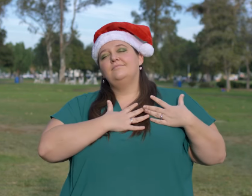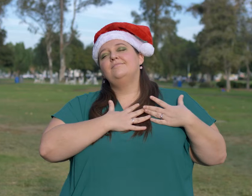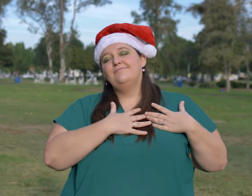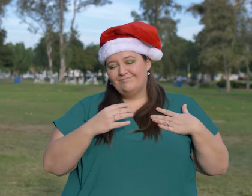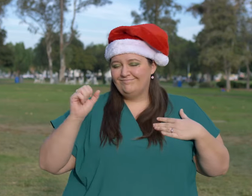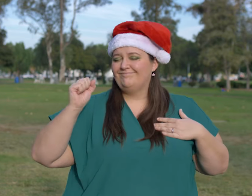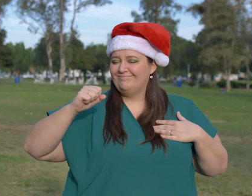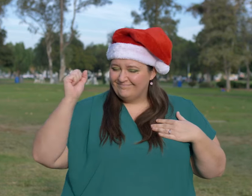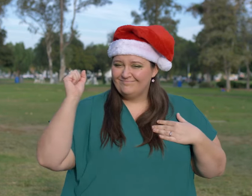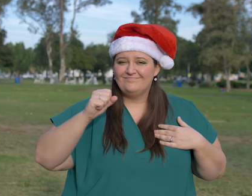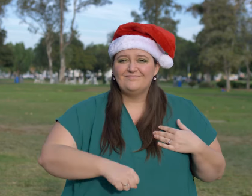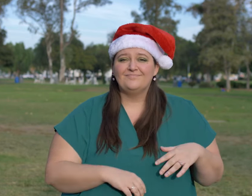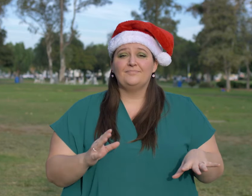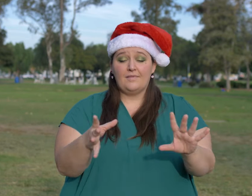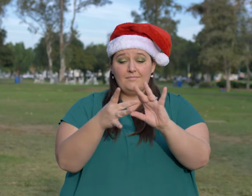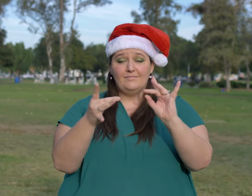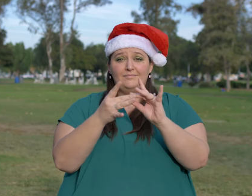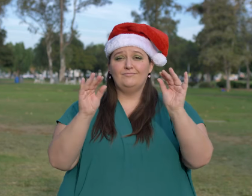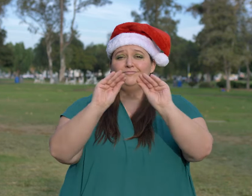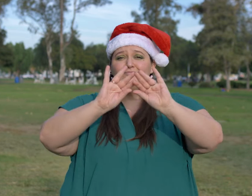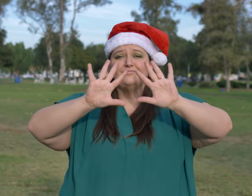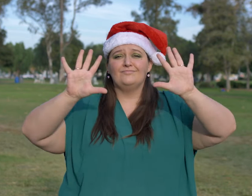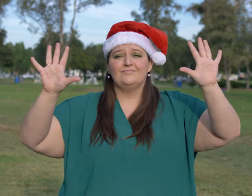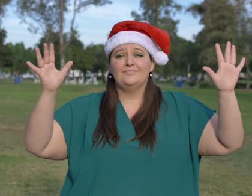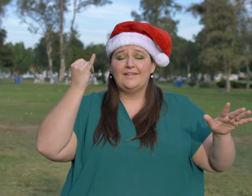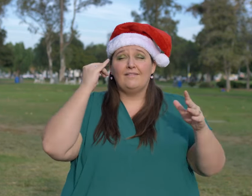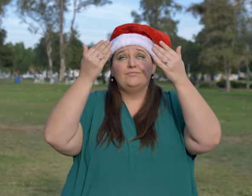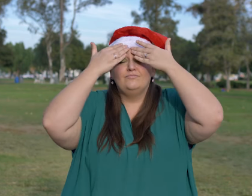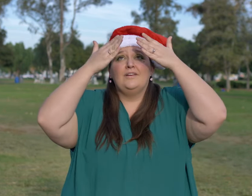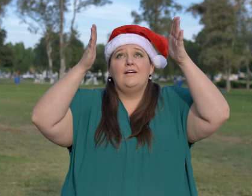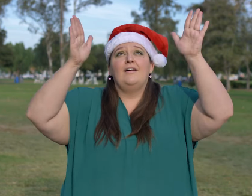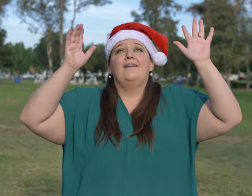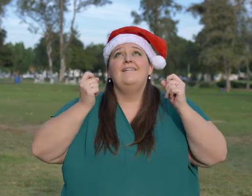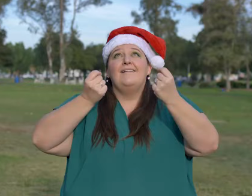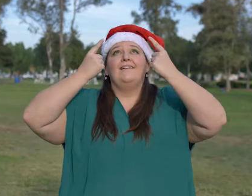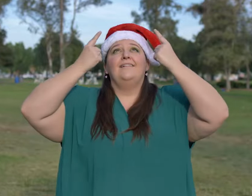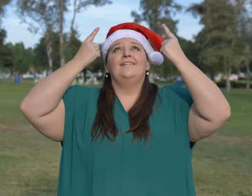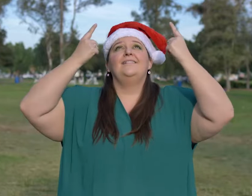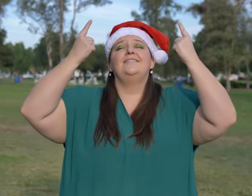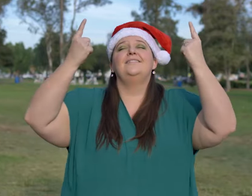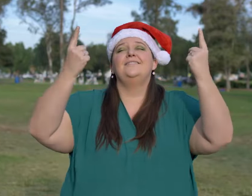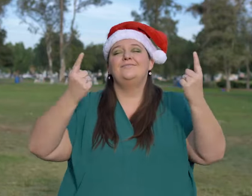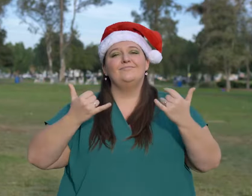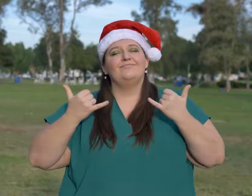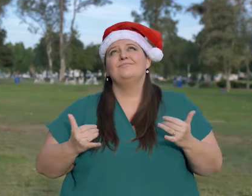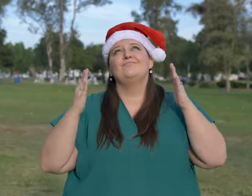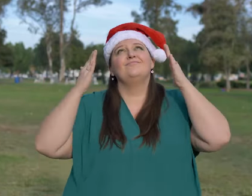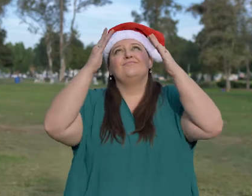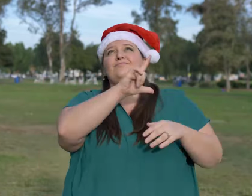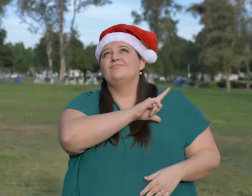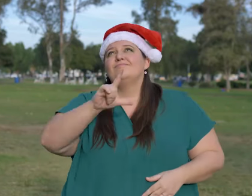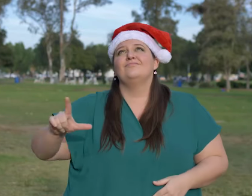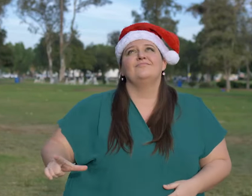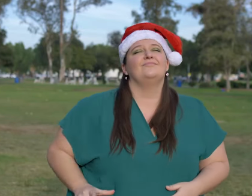might understand. Cause the message is clear if you open your mind.